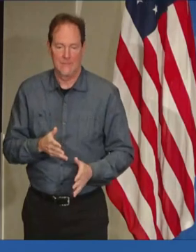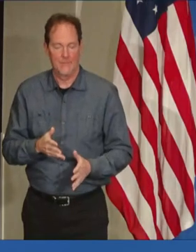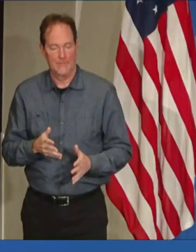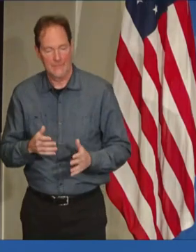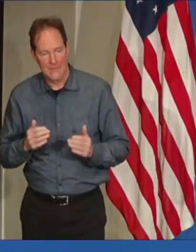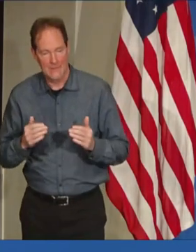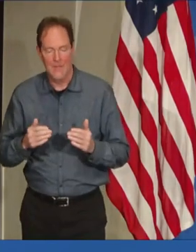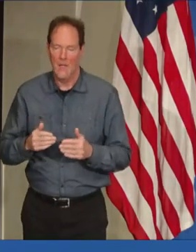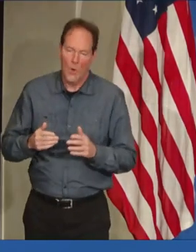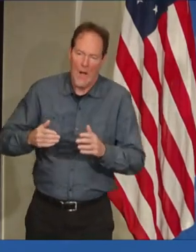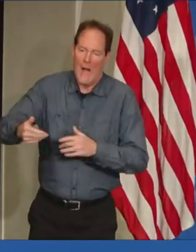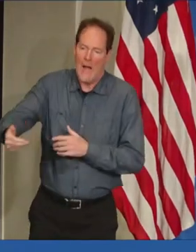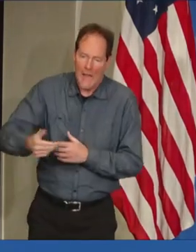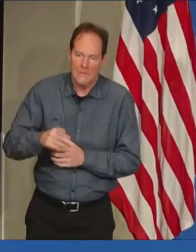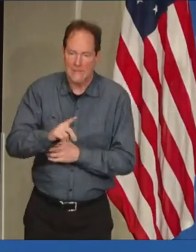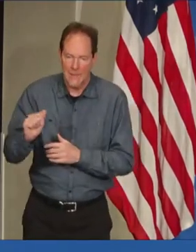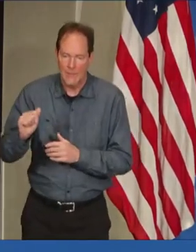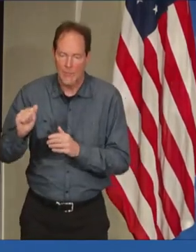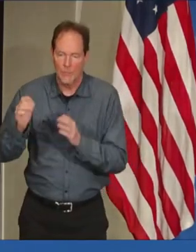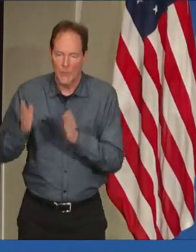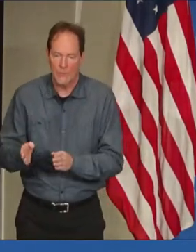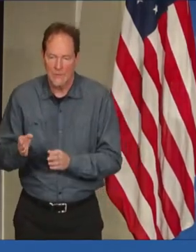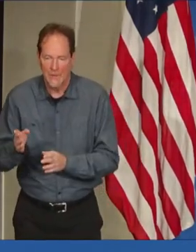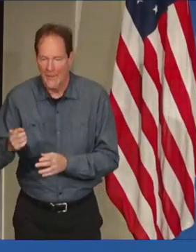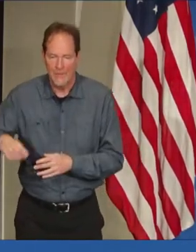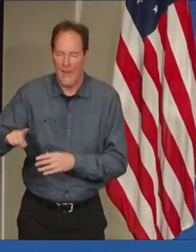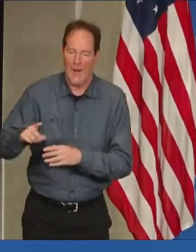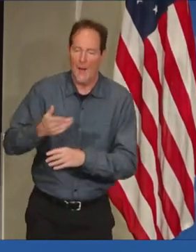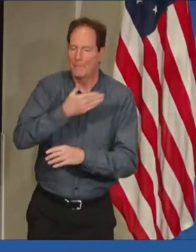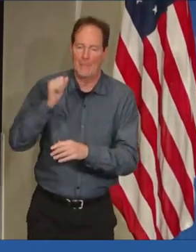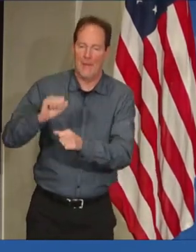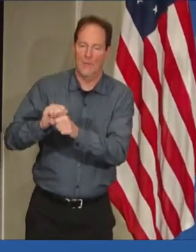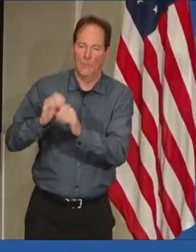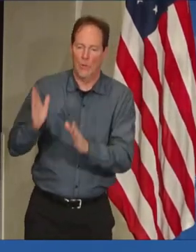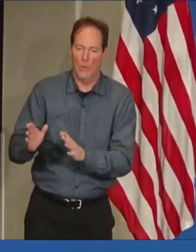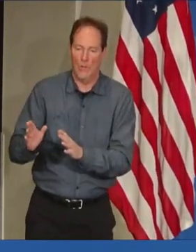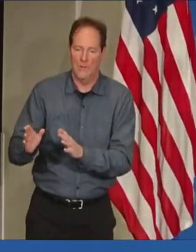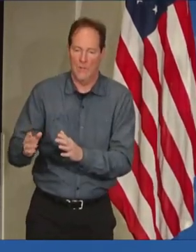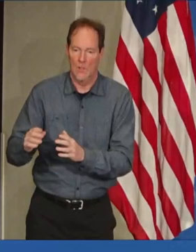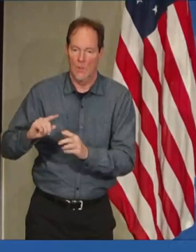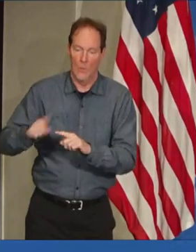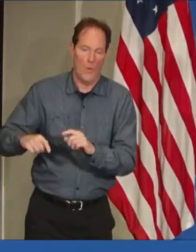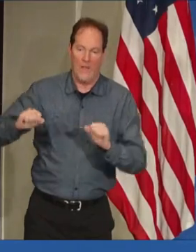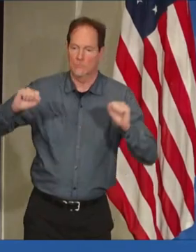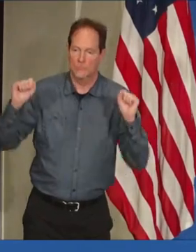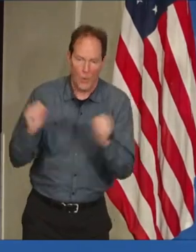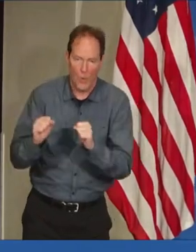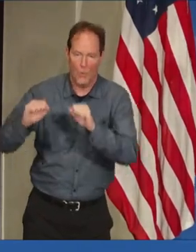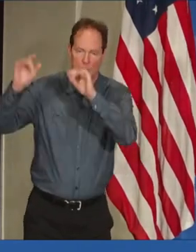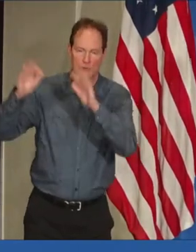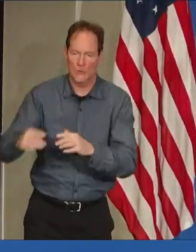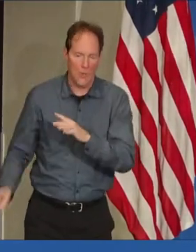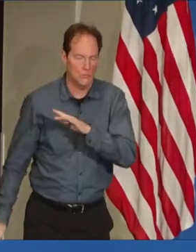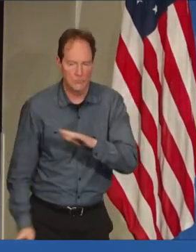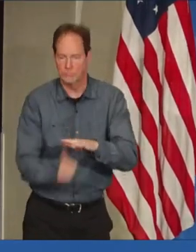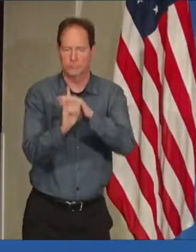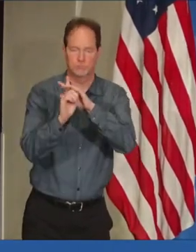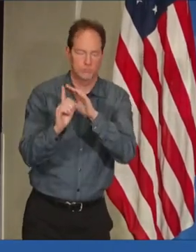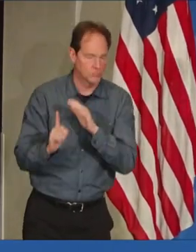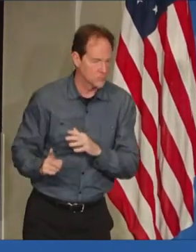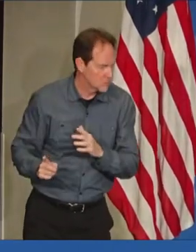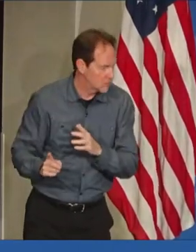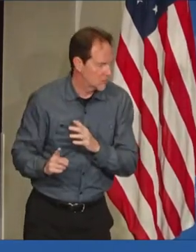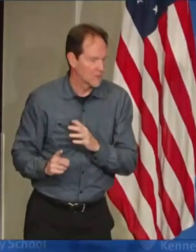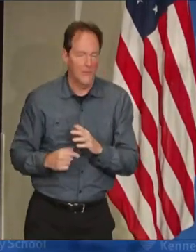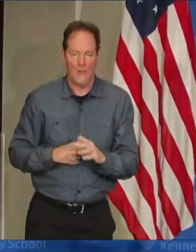hire a disabled person, they make better employees. They come in the winter and in the snow, and they're like